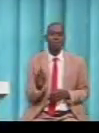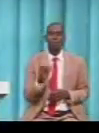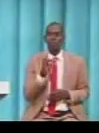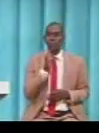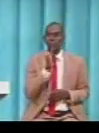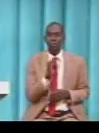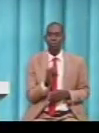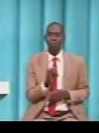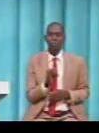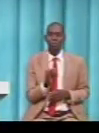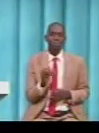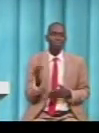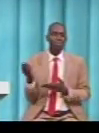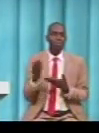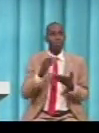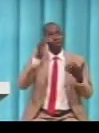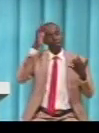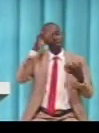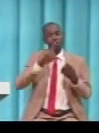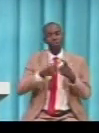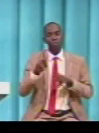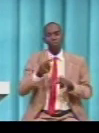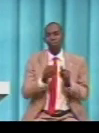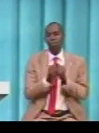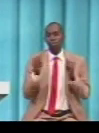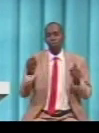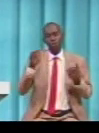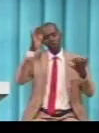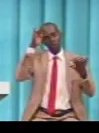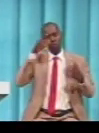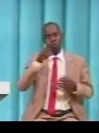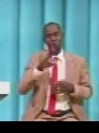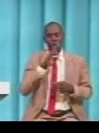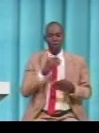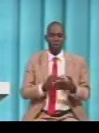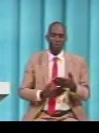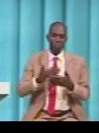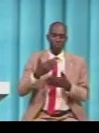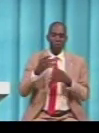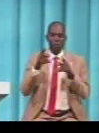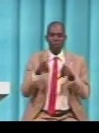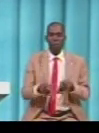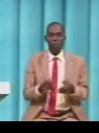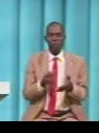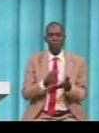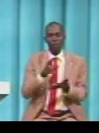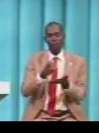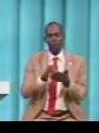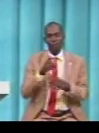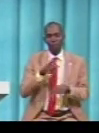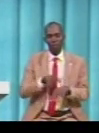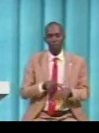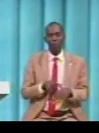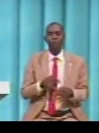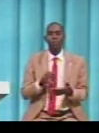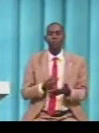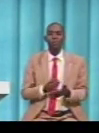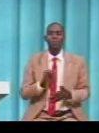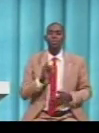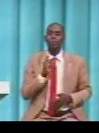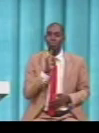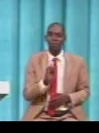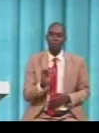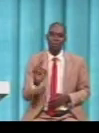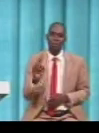hope to the hopeless. You are next in line. It is your time. It is your turn. God bless